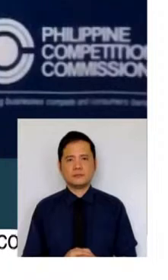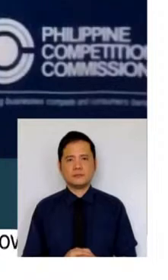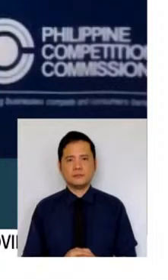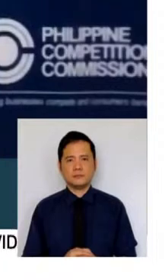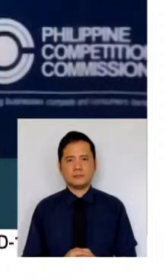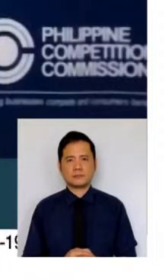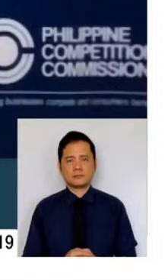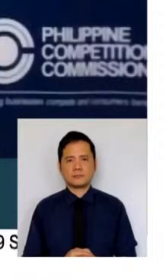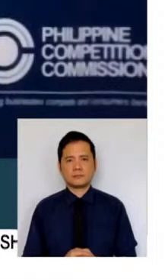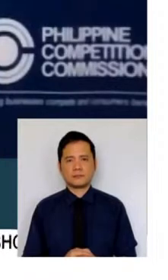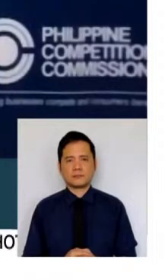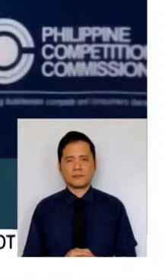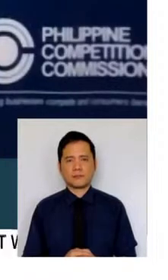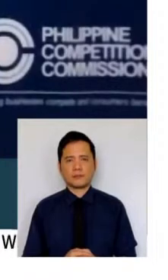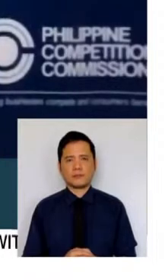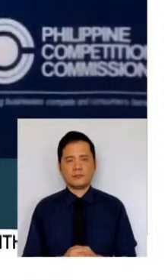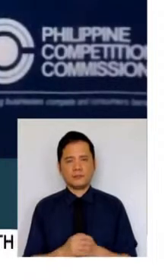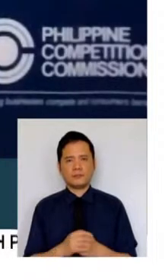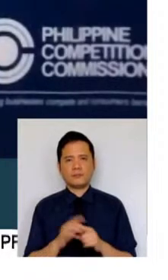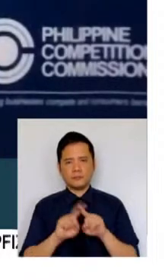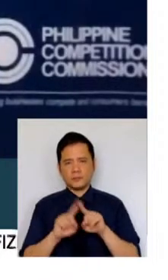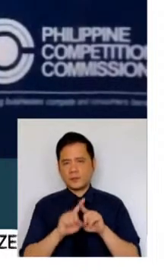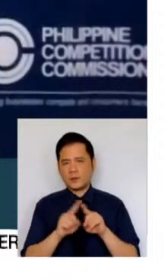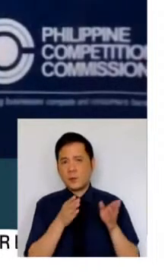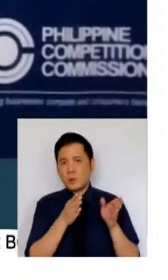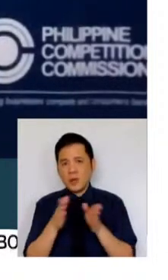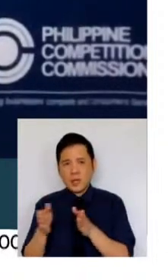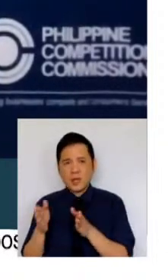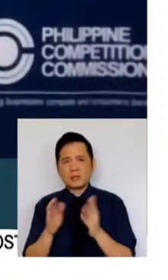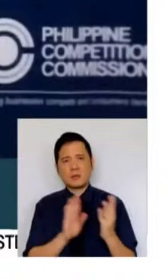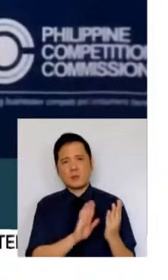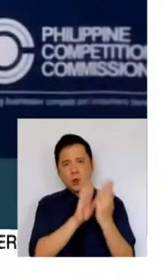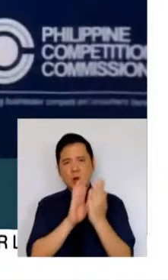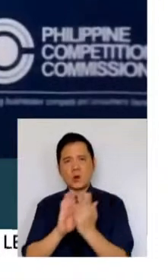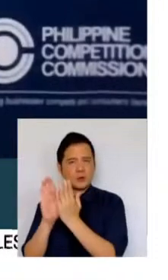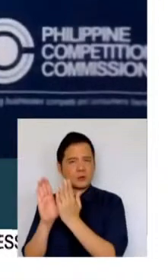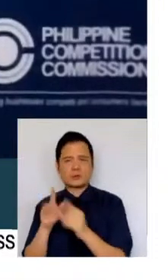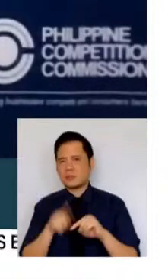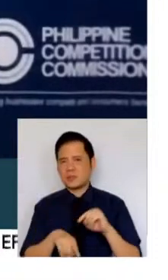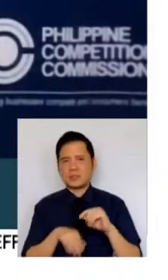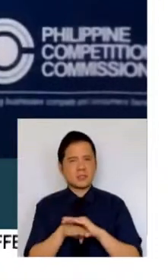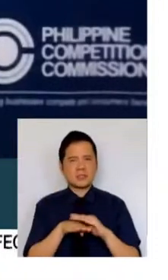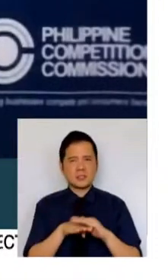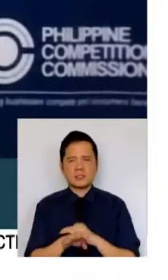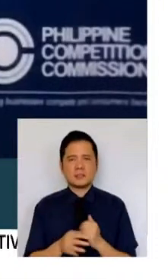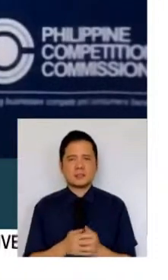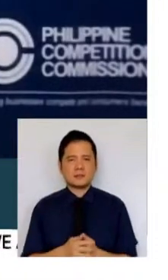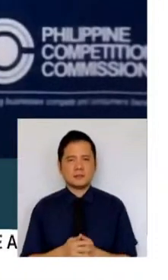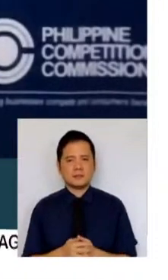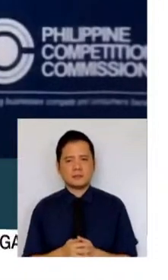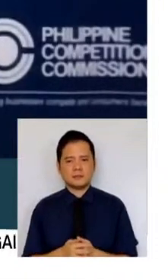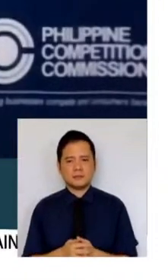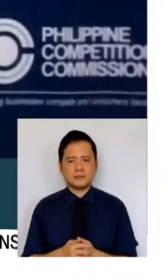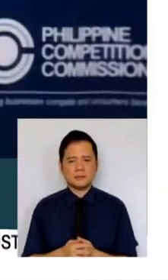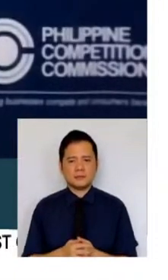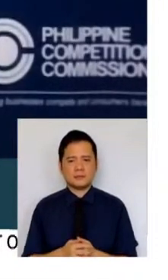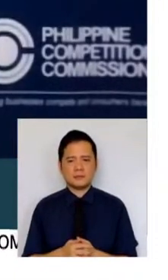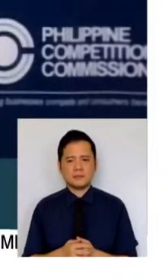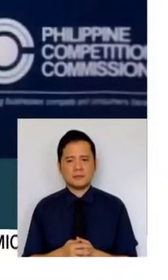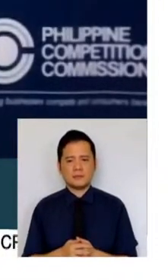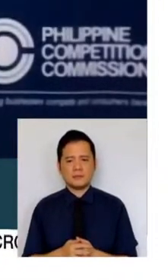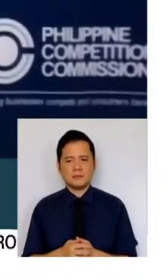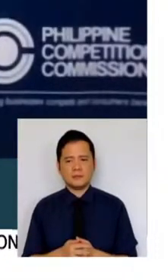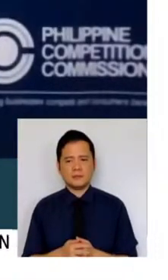ways of doing things under new normal. So that